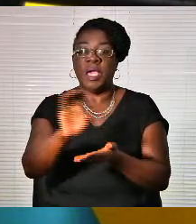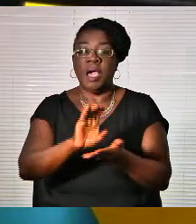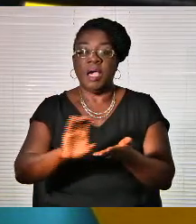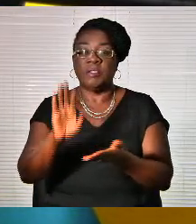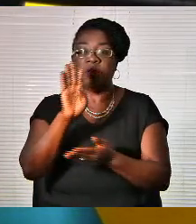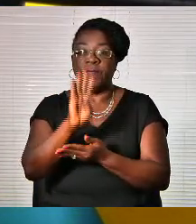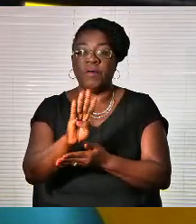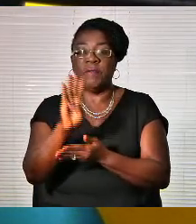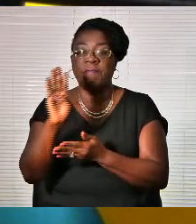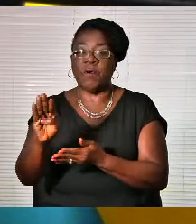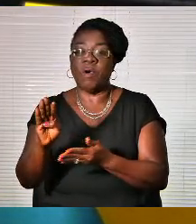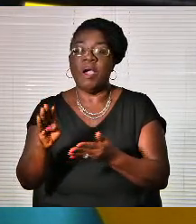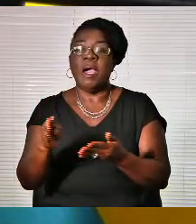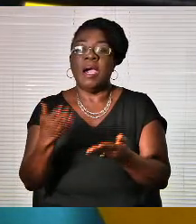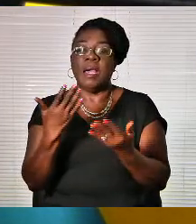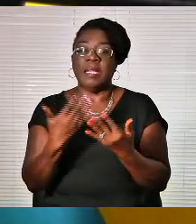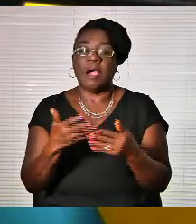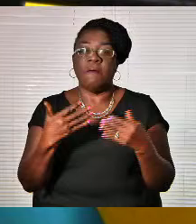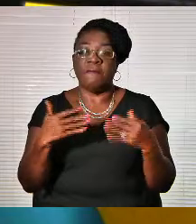1,344 have recovered.